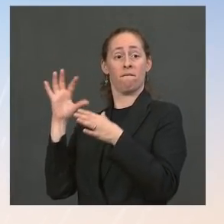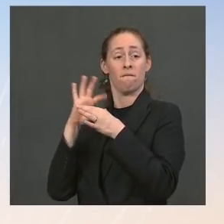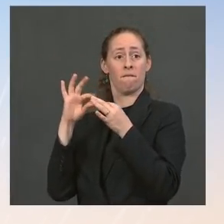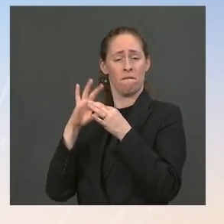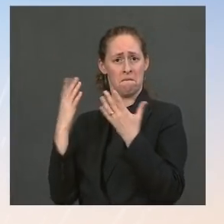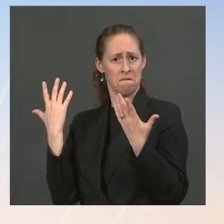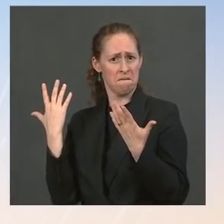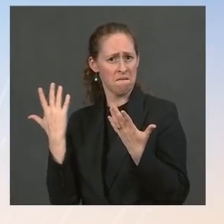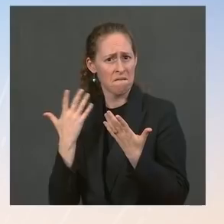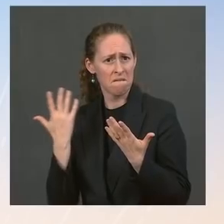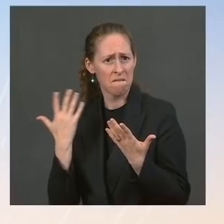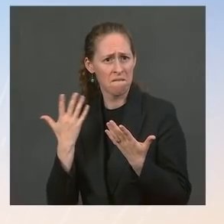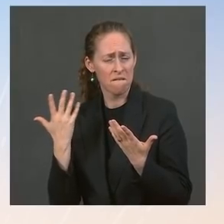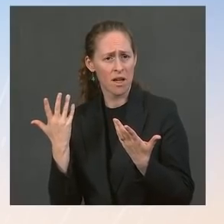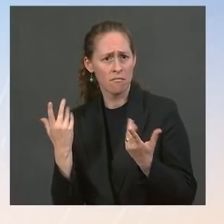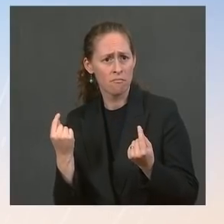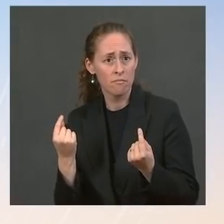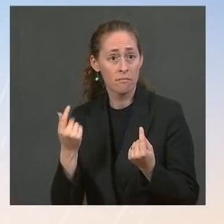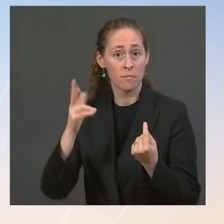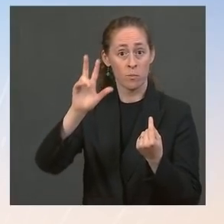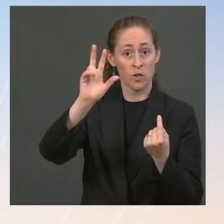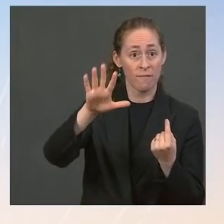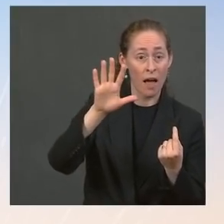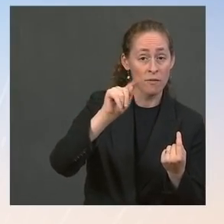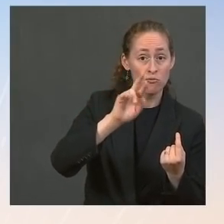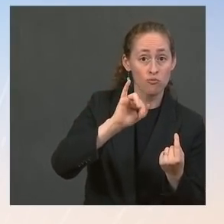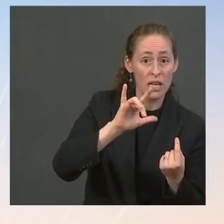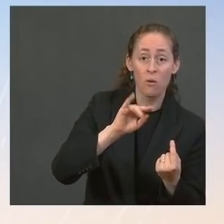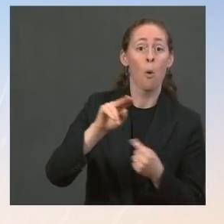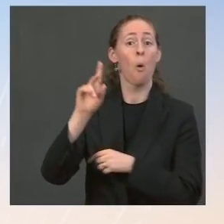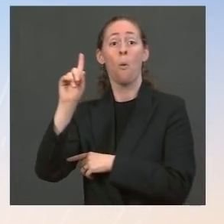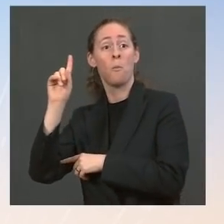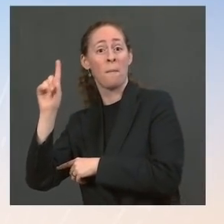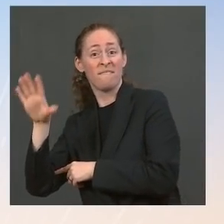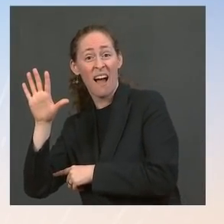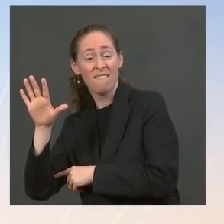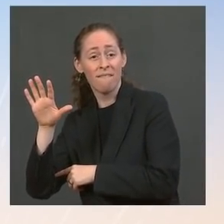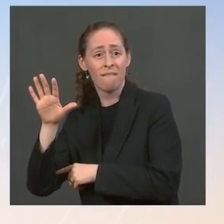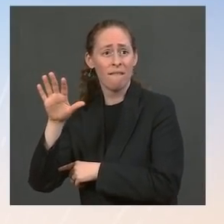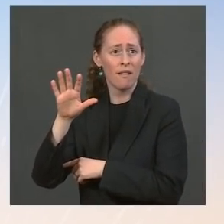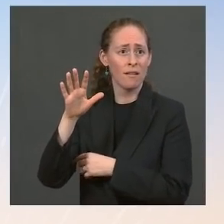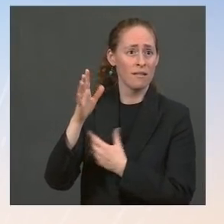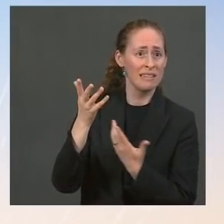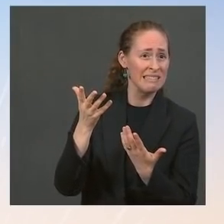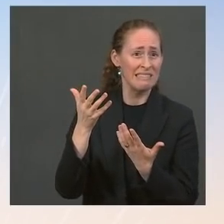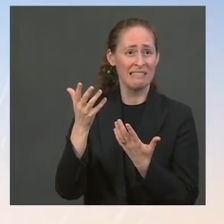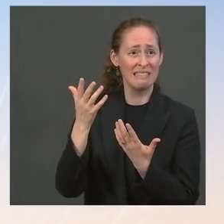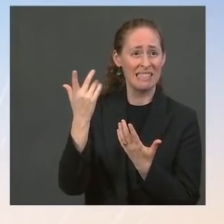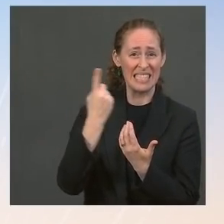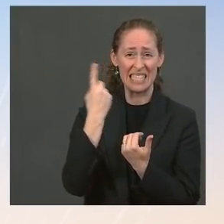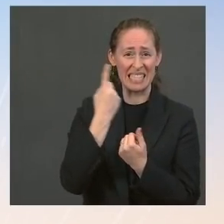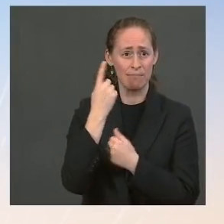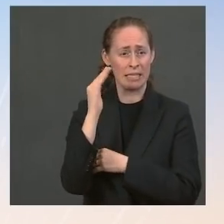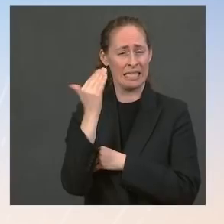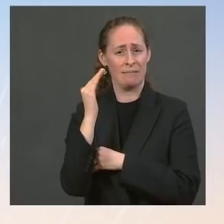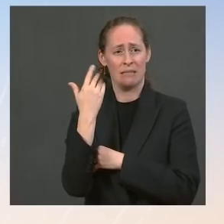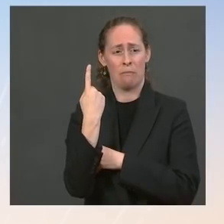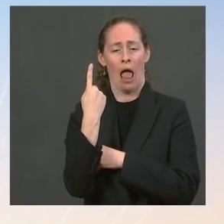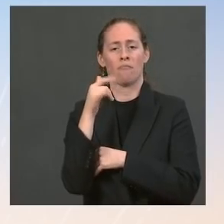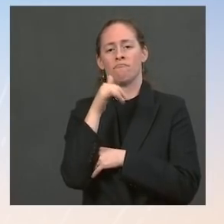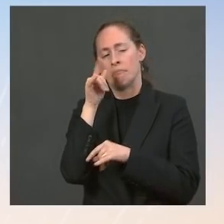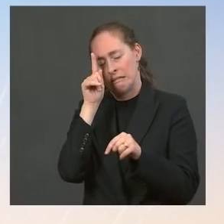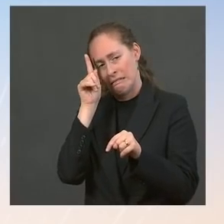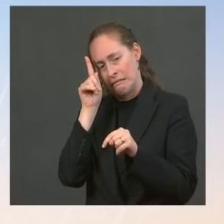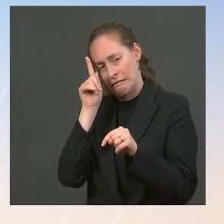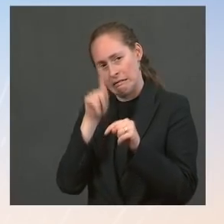about getting somewhere between 3.5 and 1.5 that are absolutely you all cannot stomach not having them in the final package? I'm